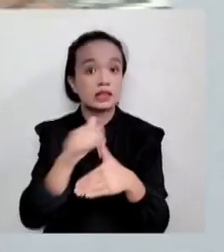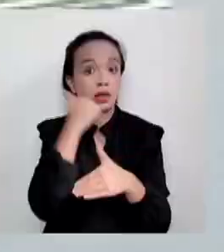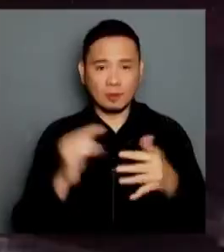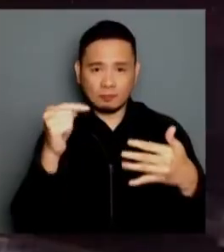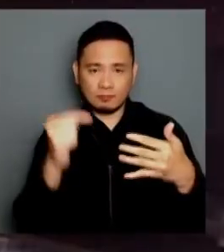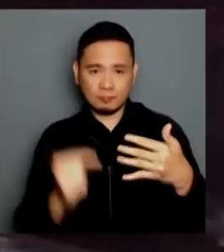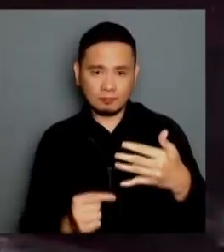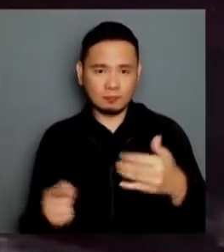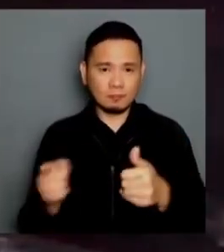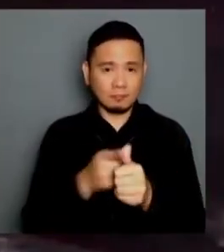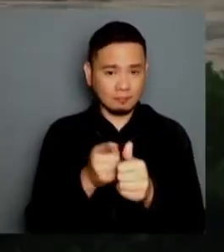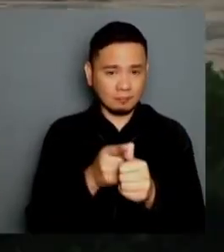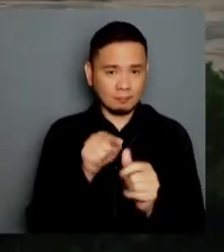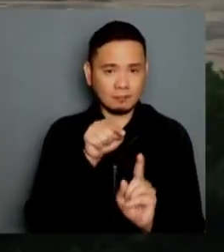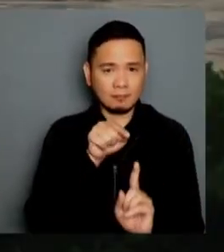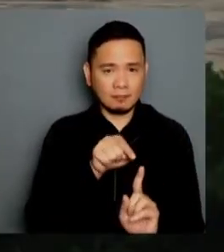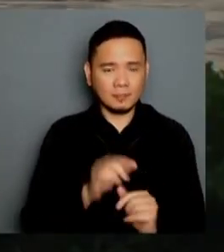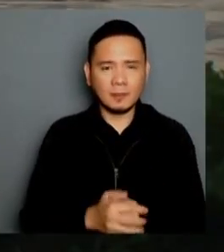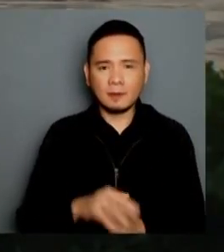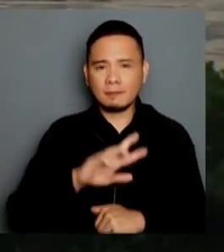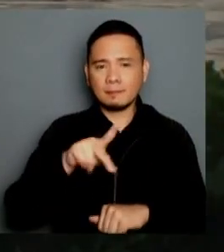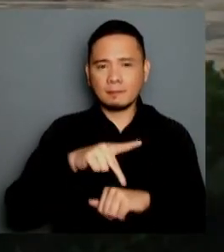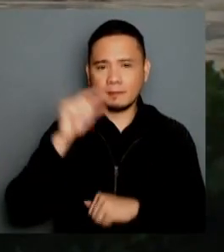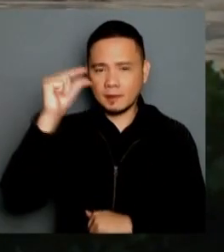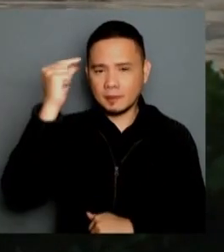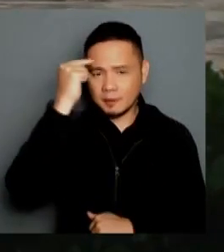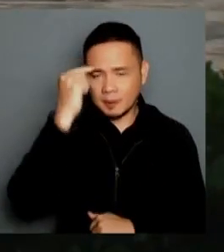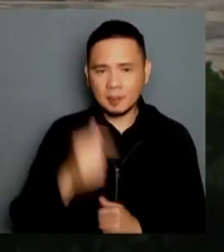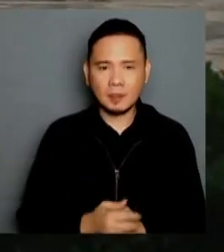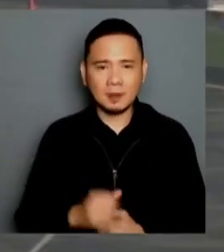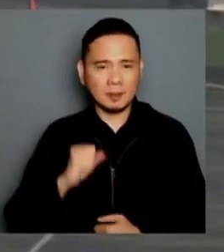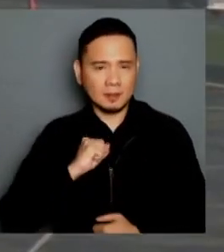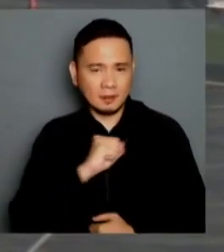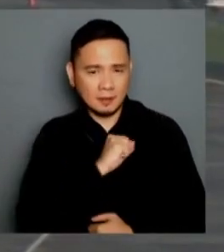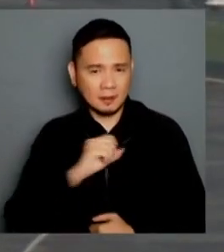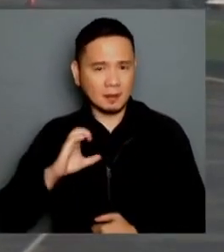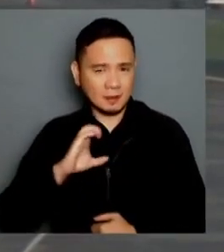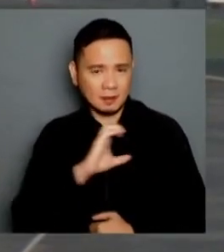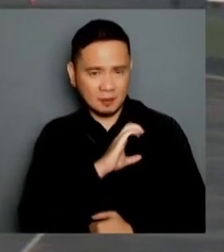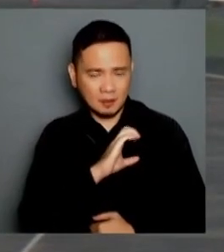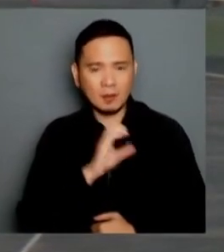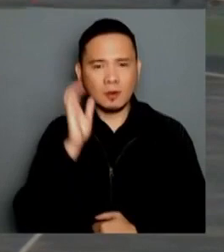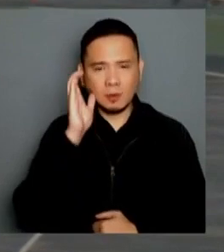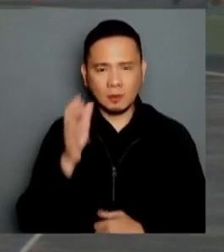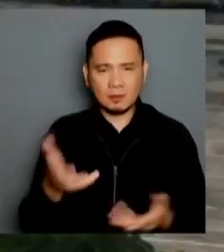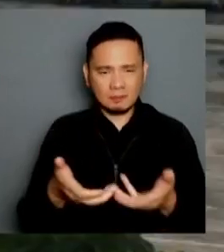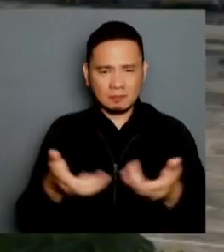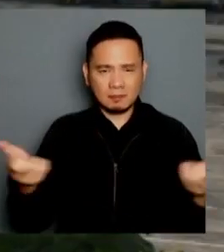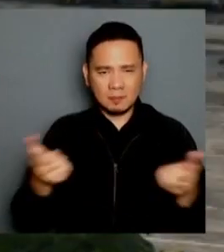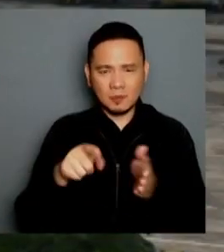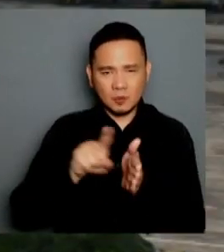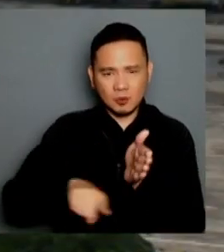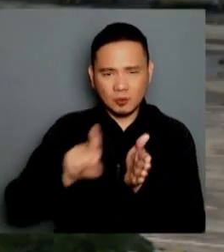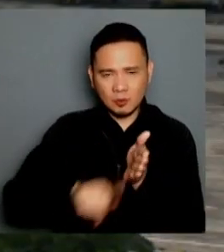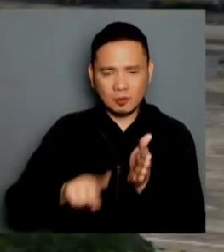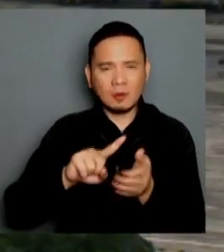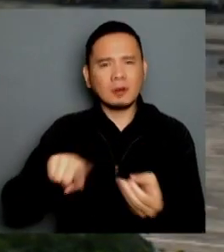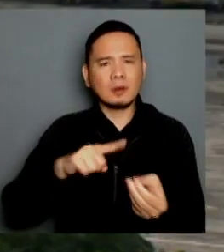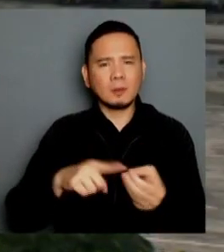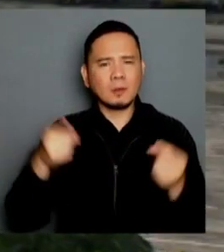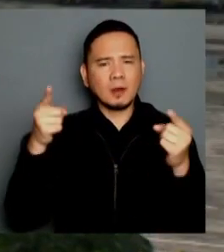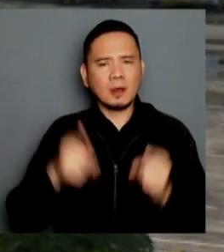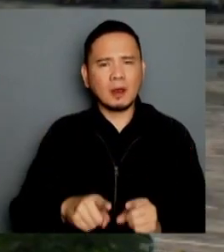lenders. The Philippine government and the two houses of Congress will conduct separate probes on the technical issues that